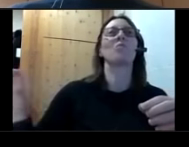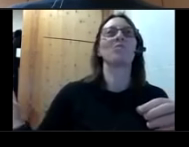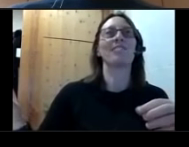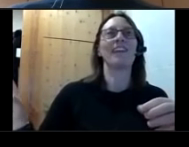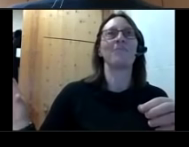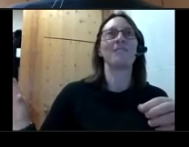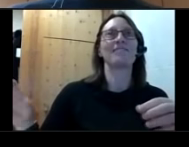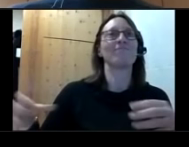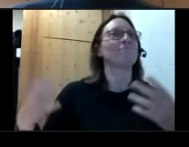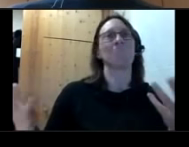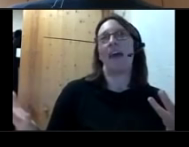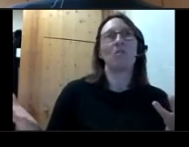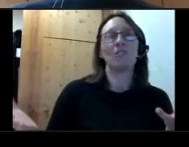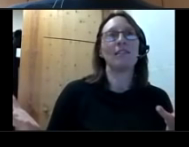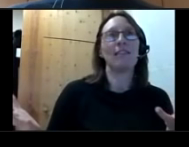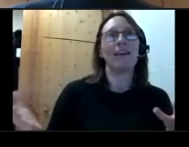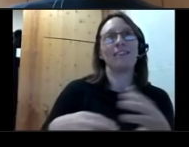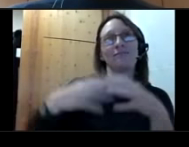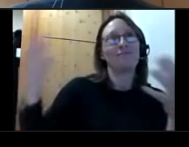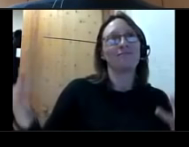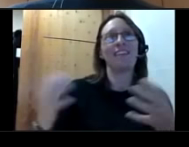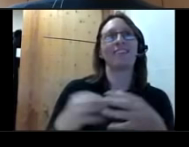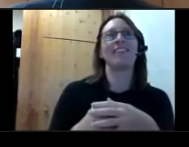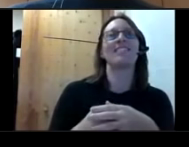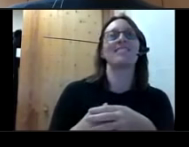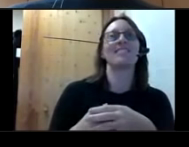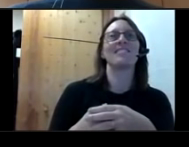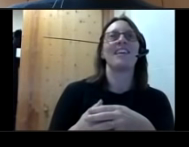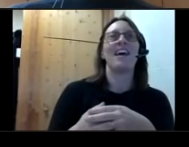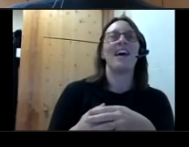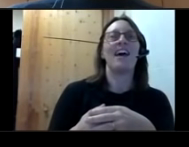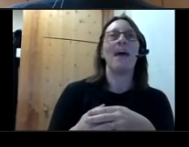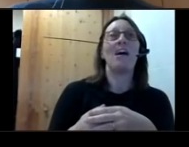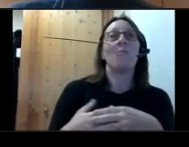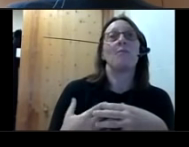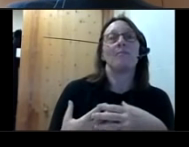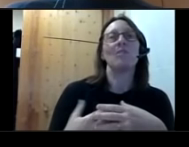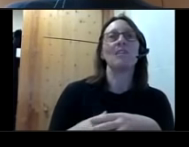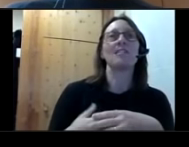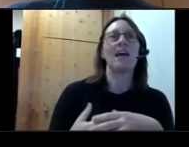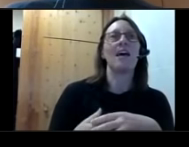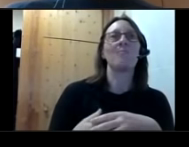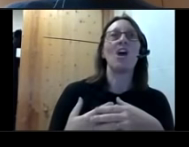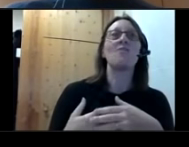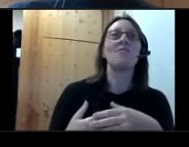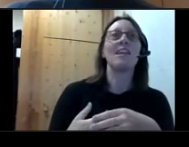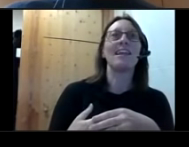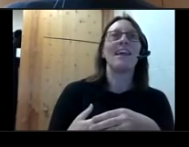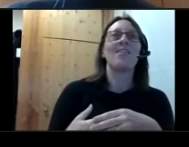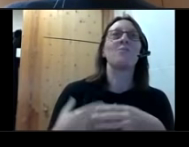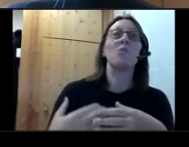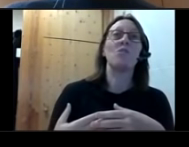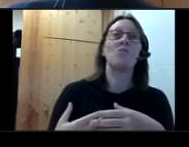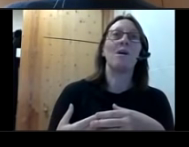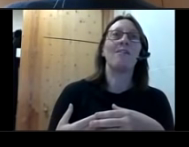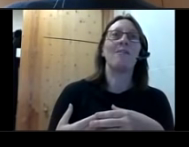working towards these statements. How much use is that? You know, that doesn't help users. So hopefully